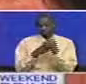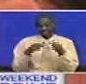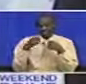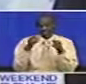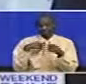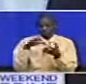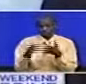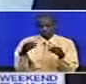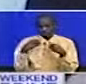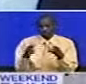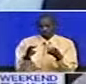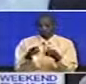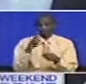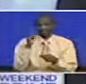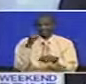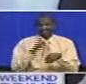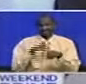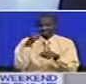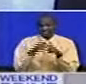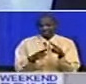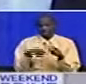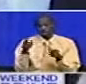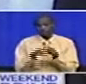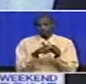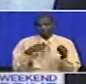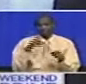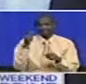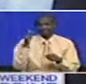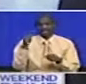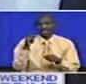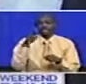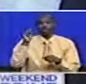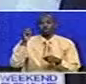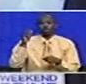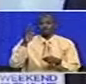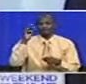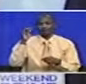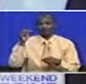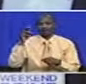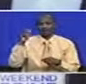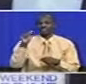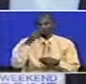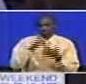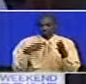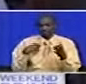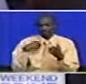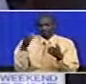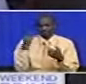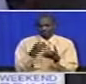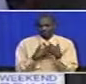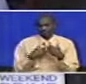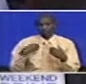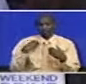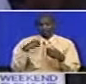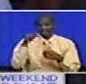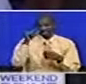the seat for the first time this year. Also in the race is TNA's Robert Monda, who had a respectable showing in the previous polls. If we want to be in the